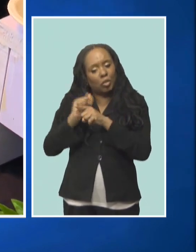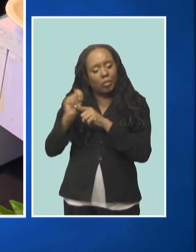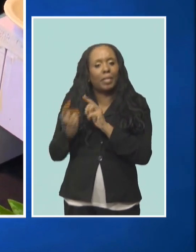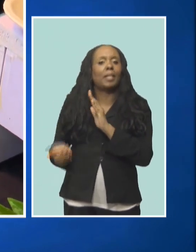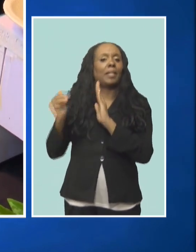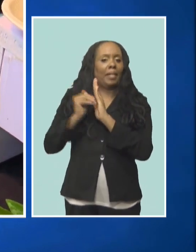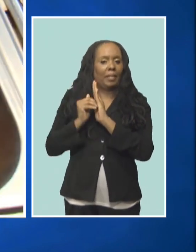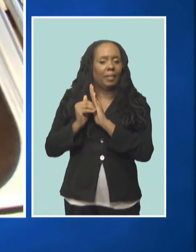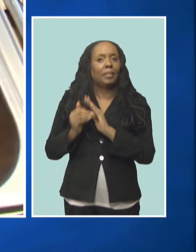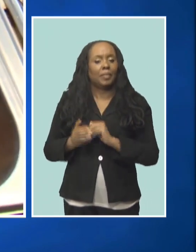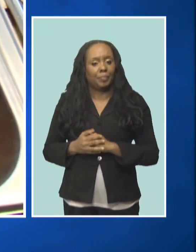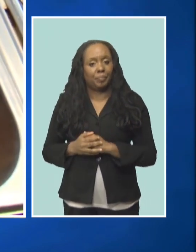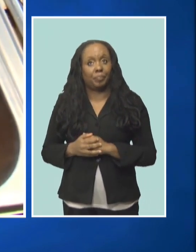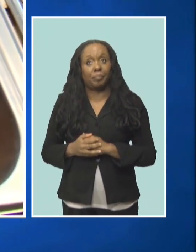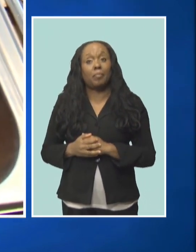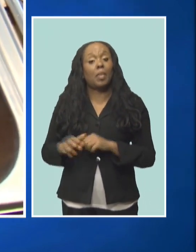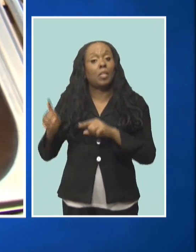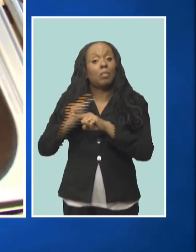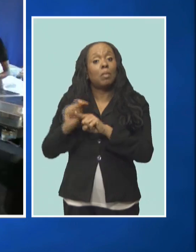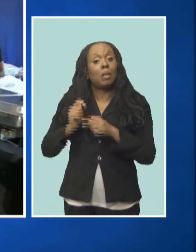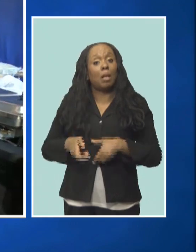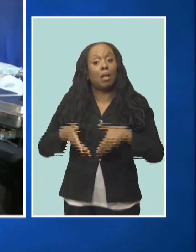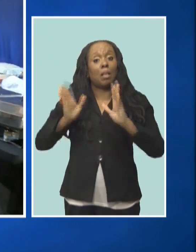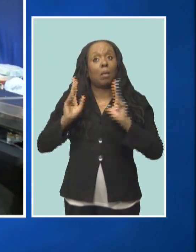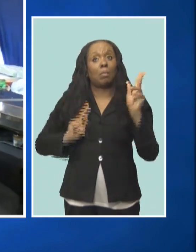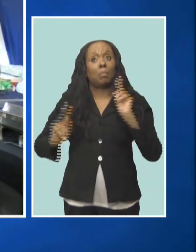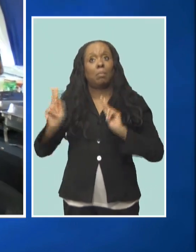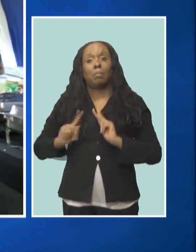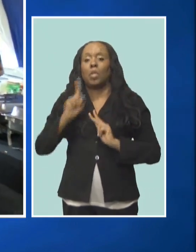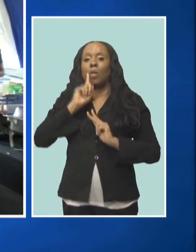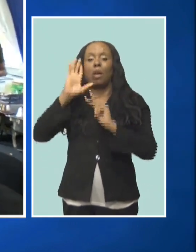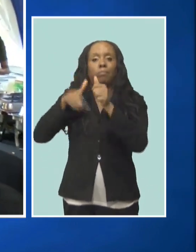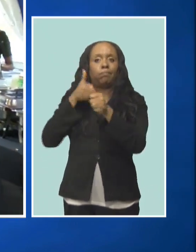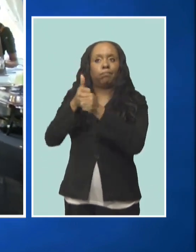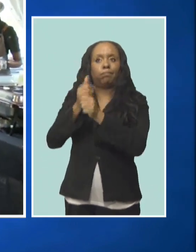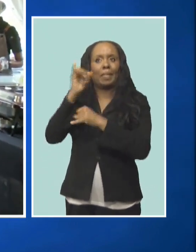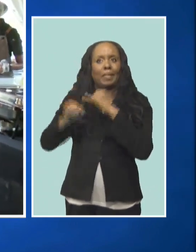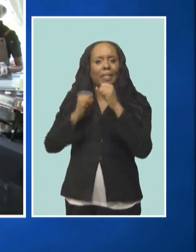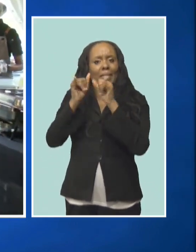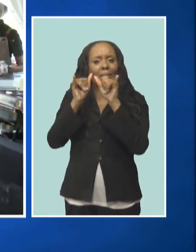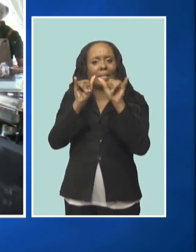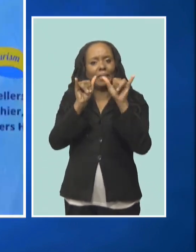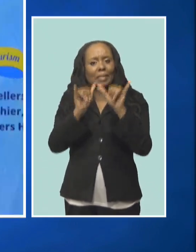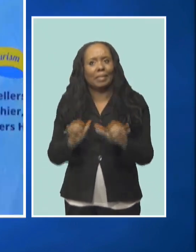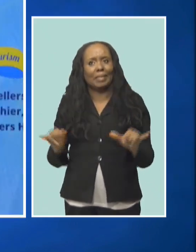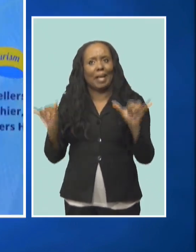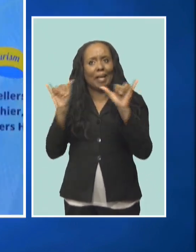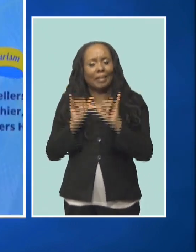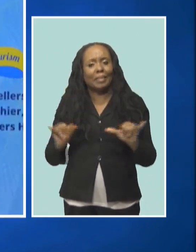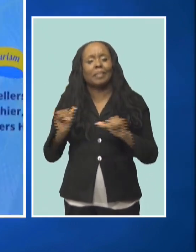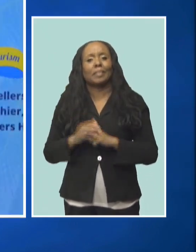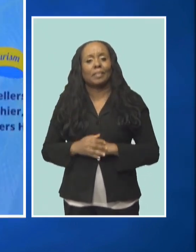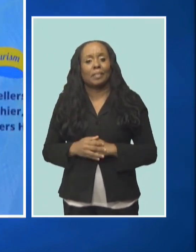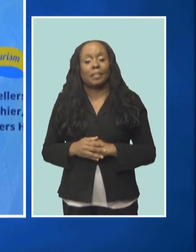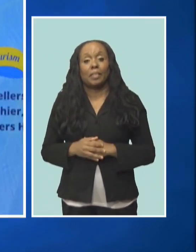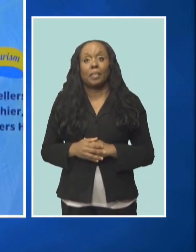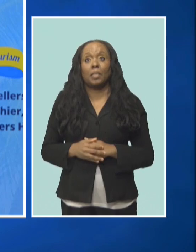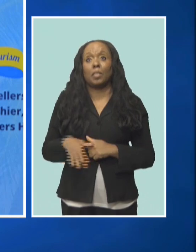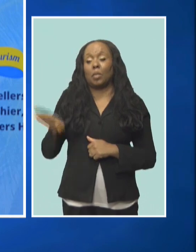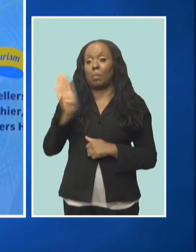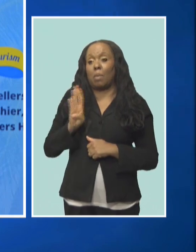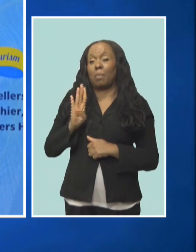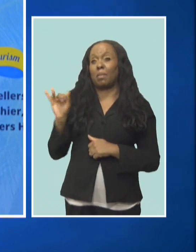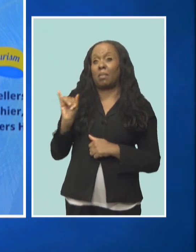Dr. Indar says this training allows Barbados to reach international standards. Barbados, like other countries, and I want to